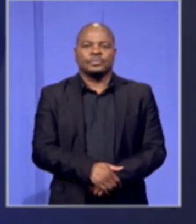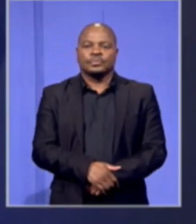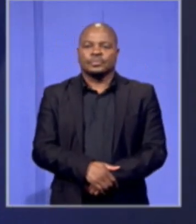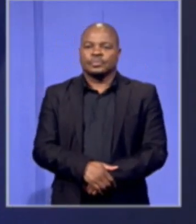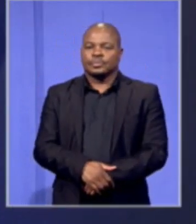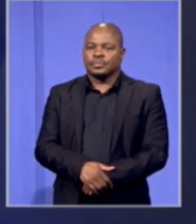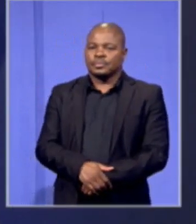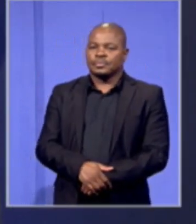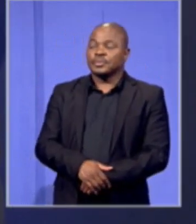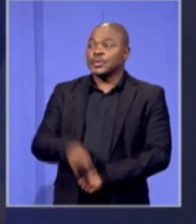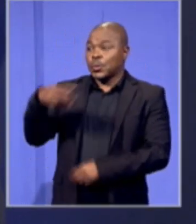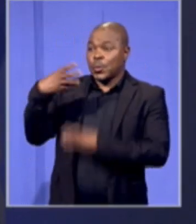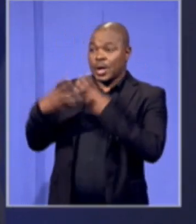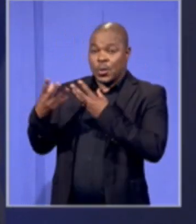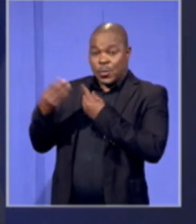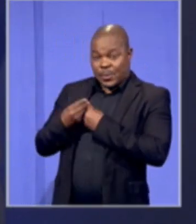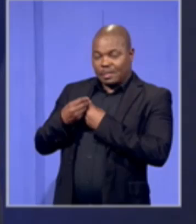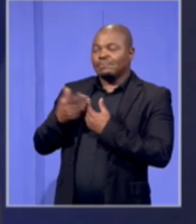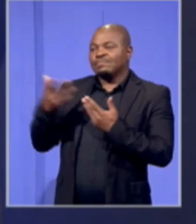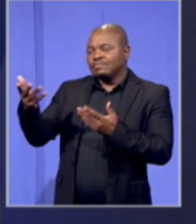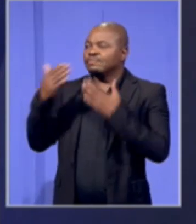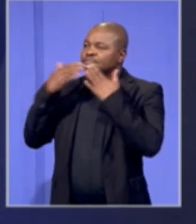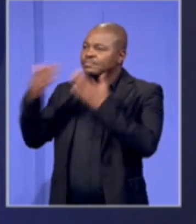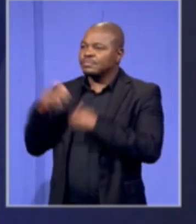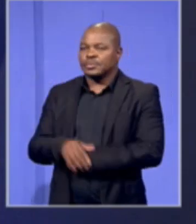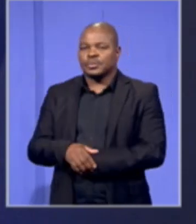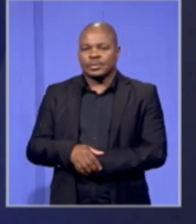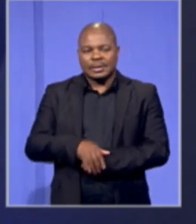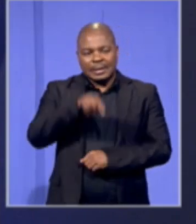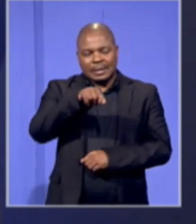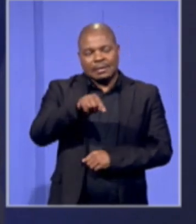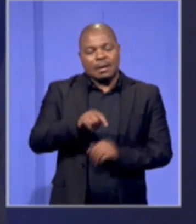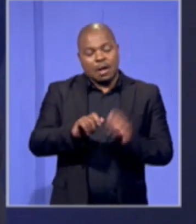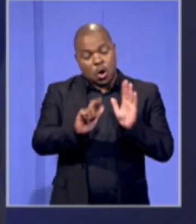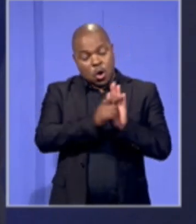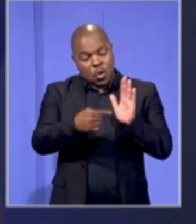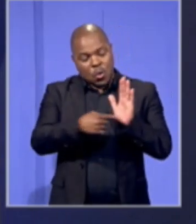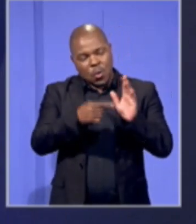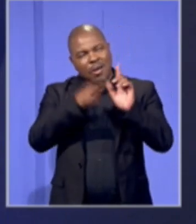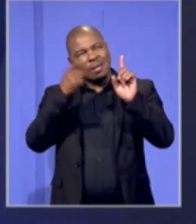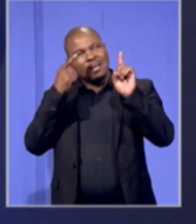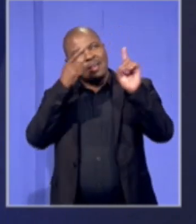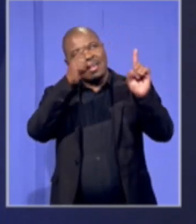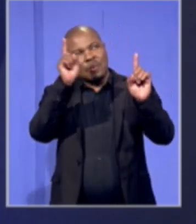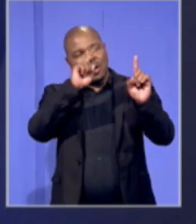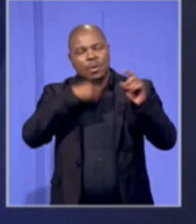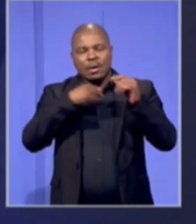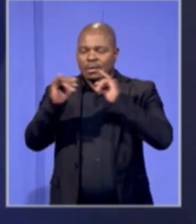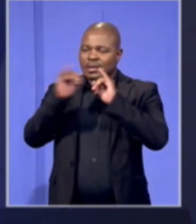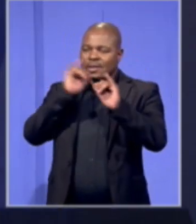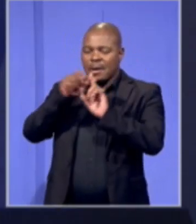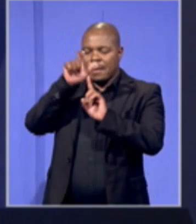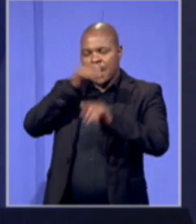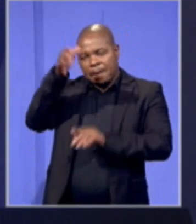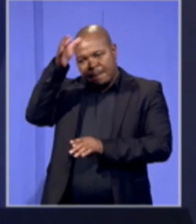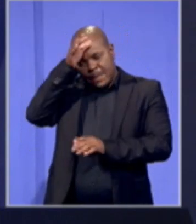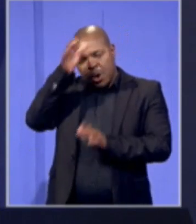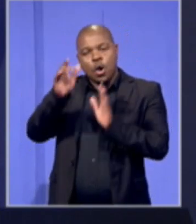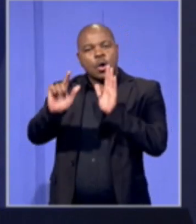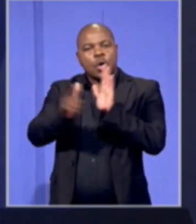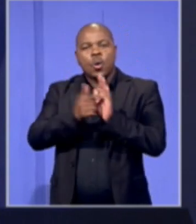Ha ke lebohe ho mosebetsi mmoho ho manolla sepheo sa maikemisetso a molao ona re buisana le setsebi ditabeng tsa molao e leng